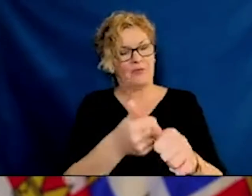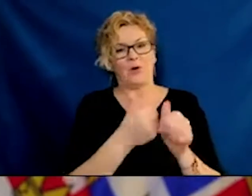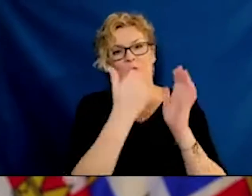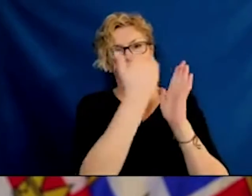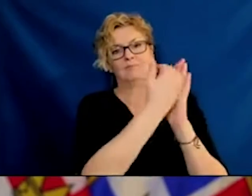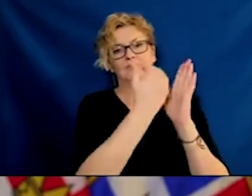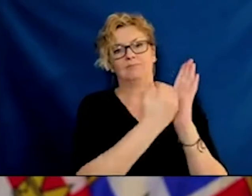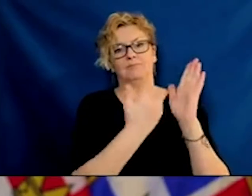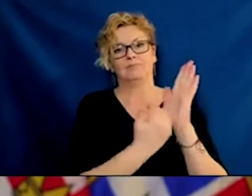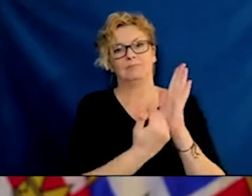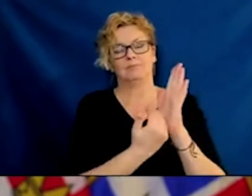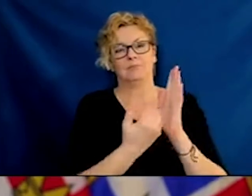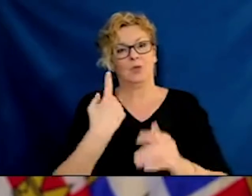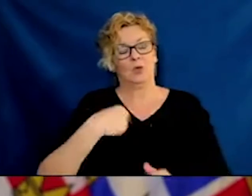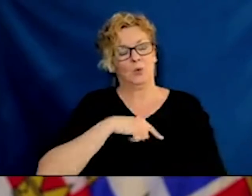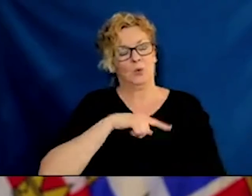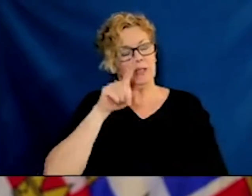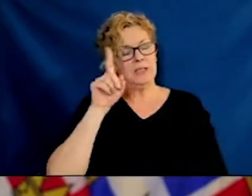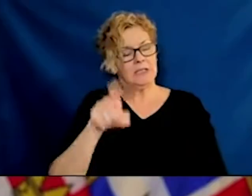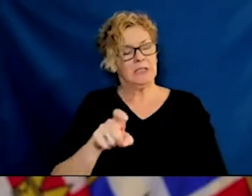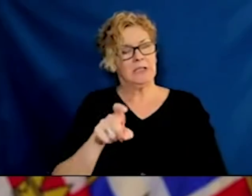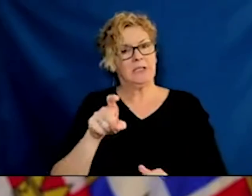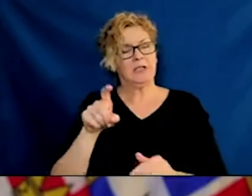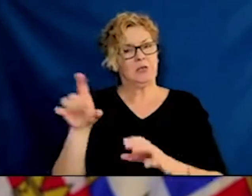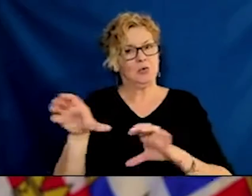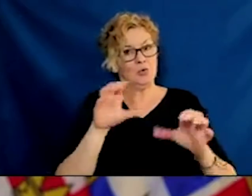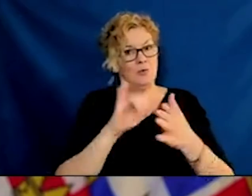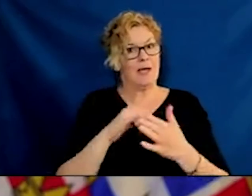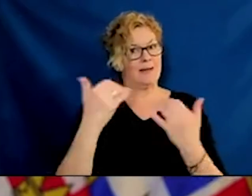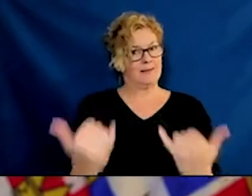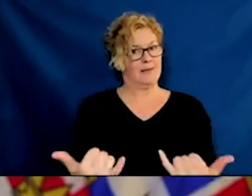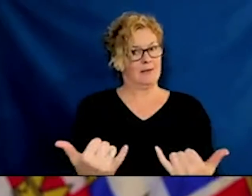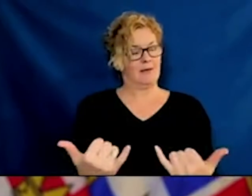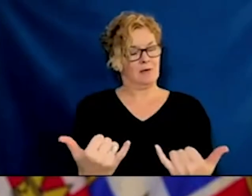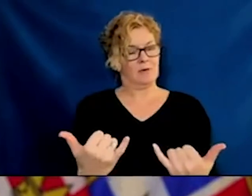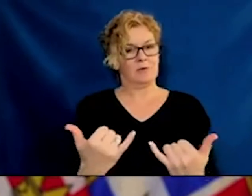now. We need also to remember to